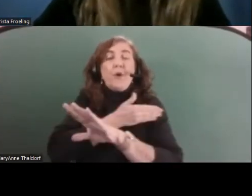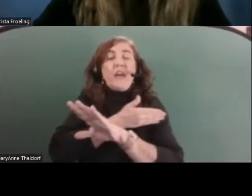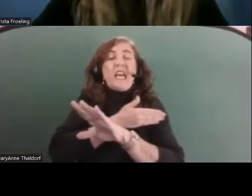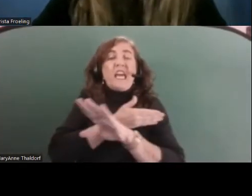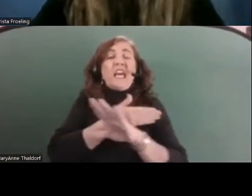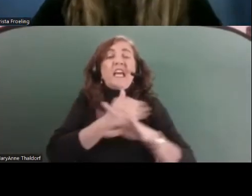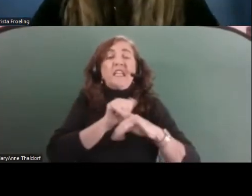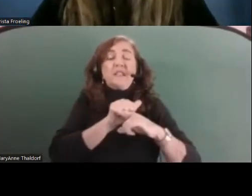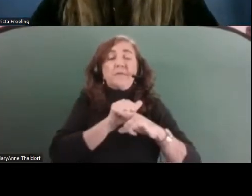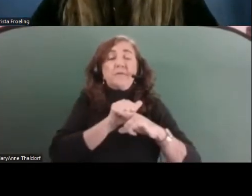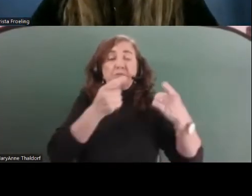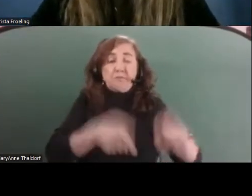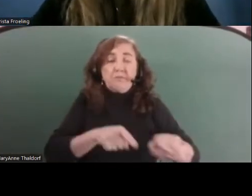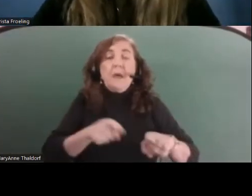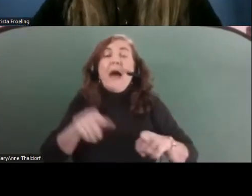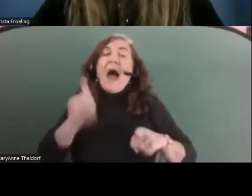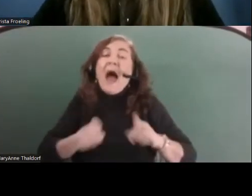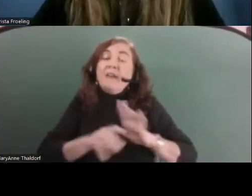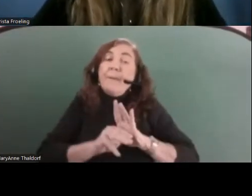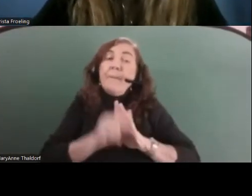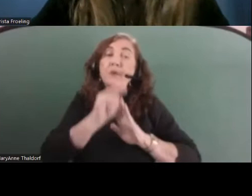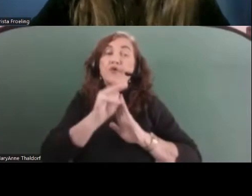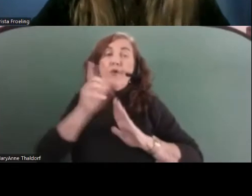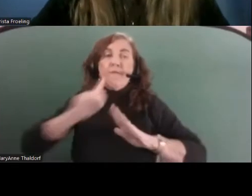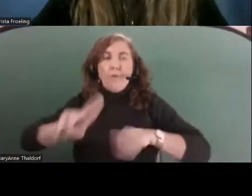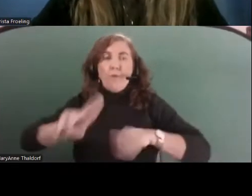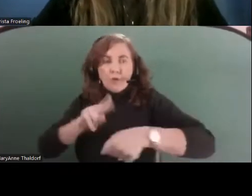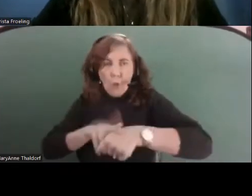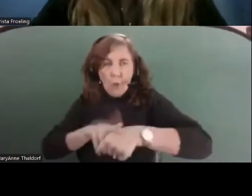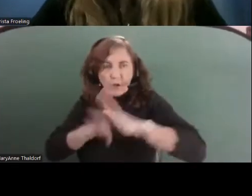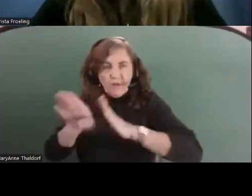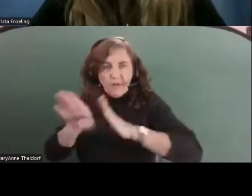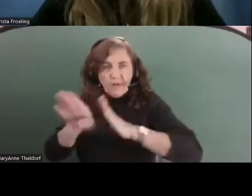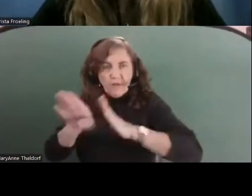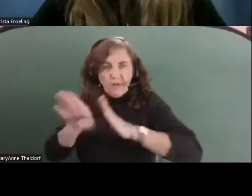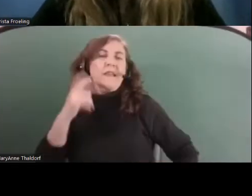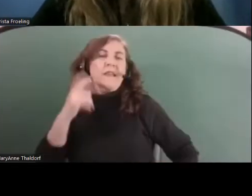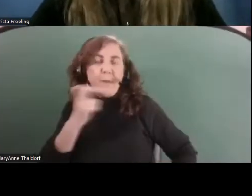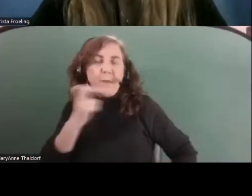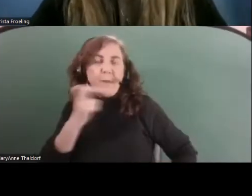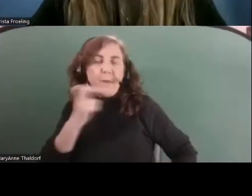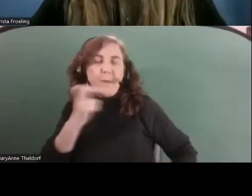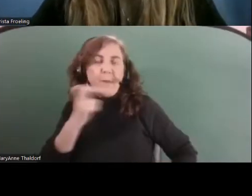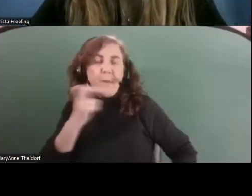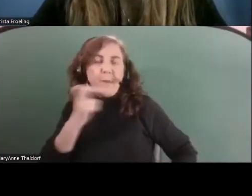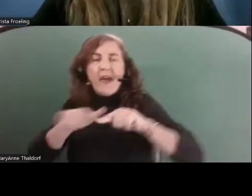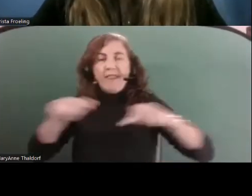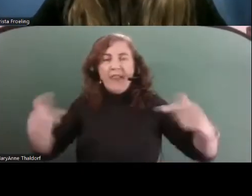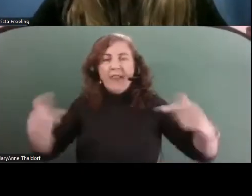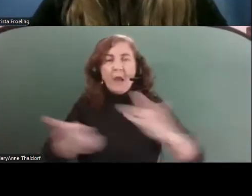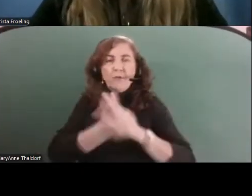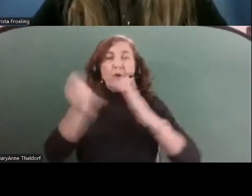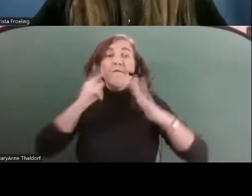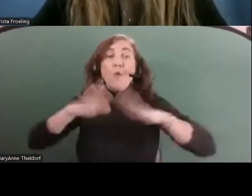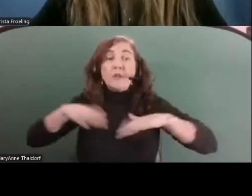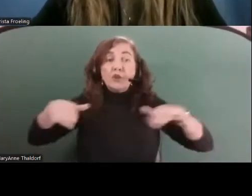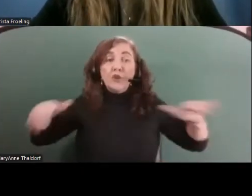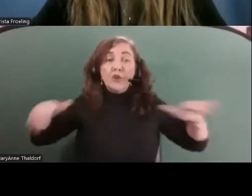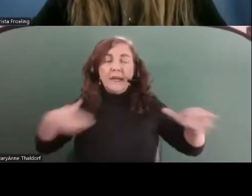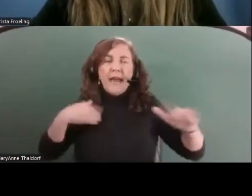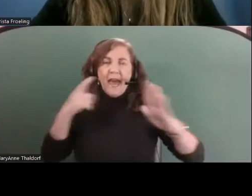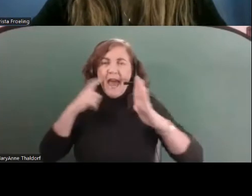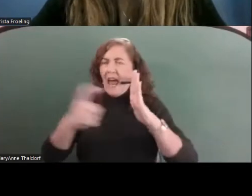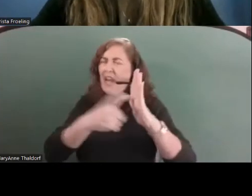mature, for the normal development of speech and language skills in children. And I see this I